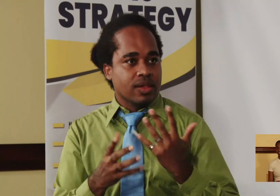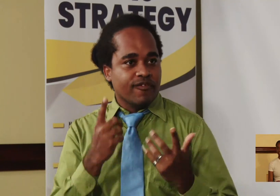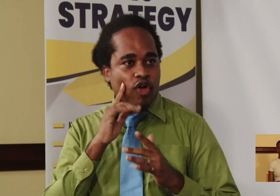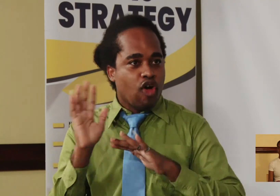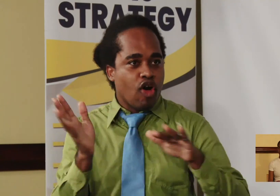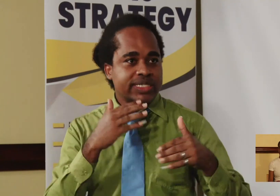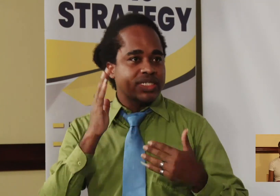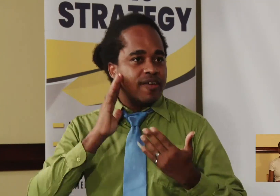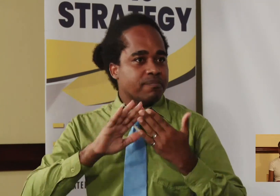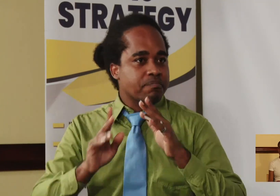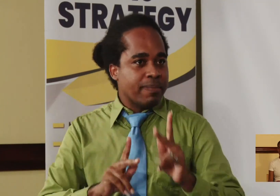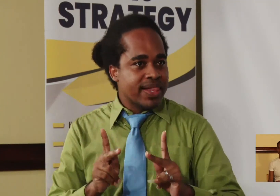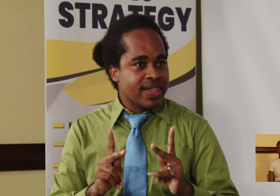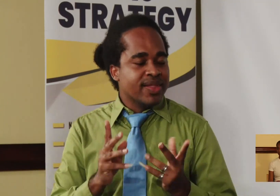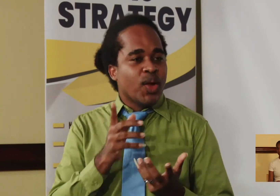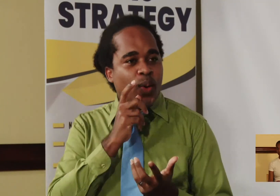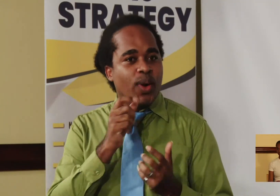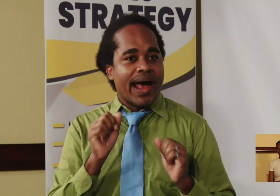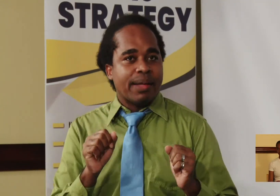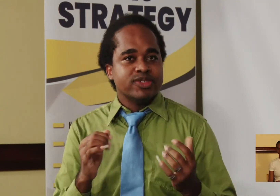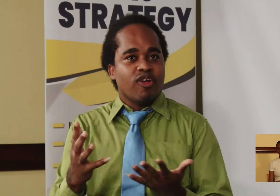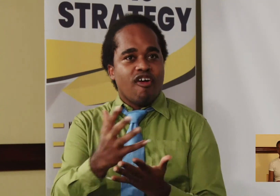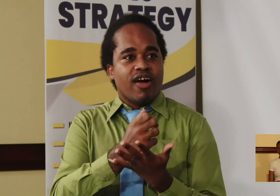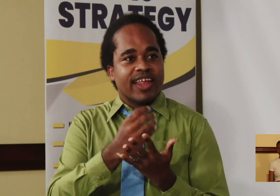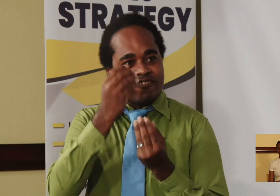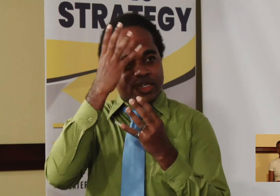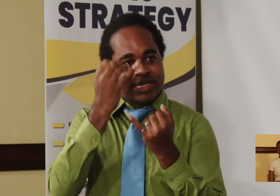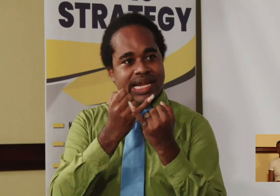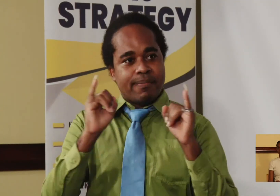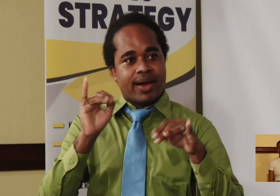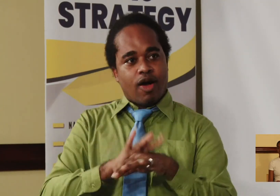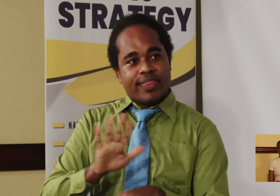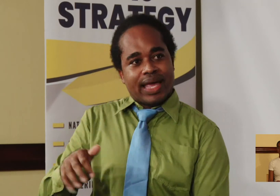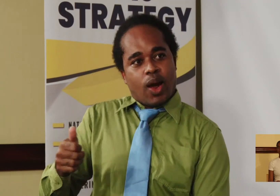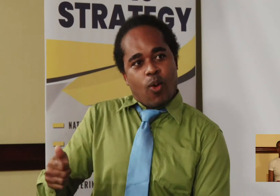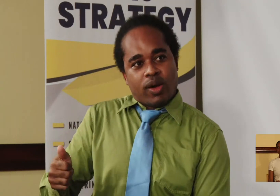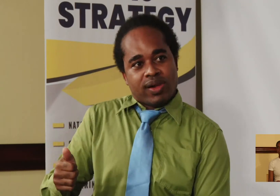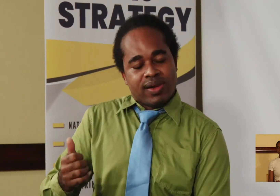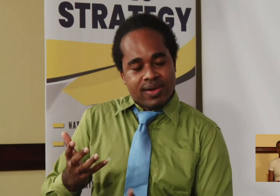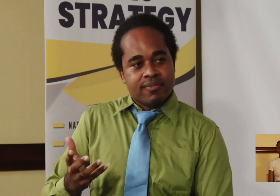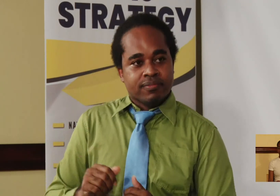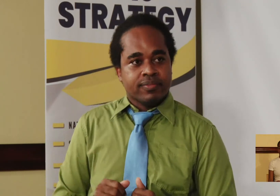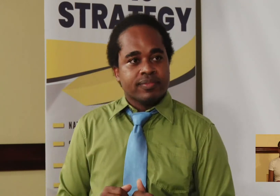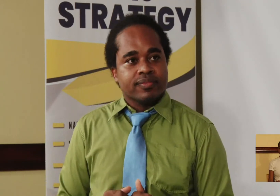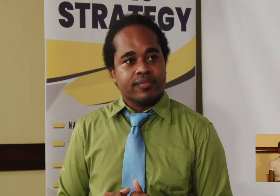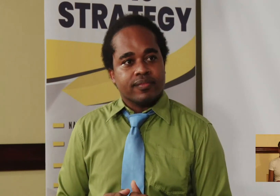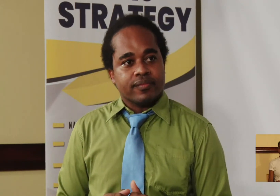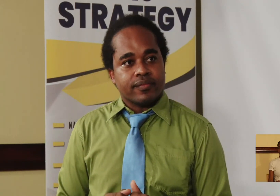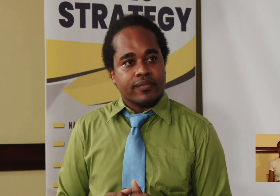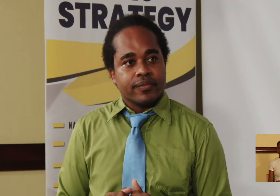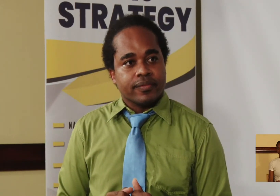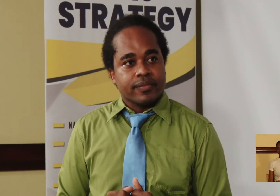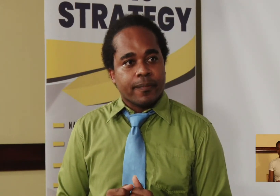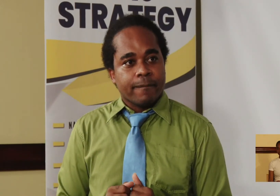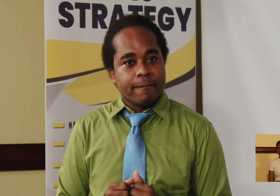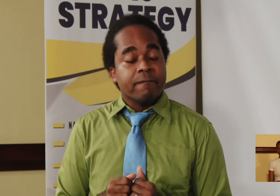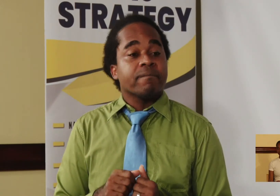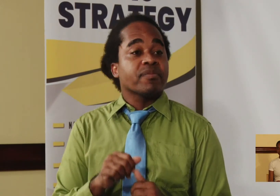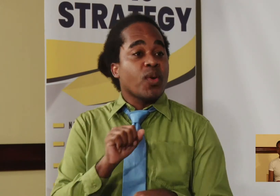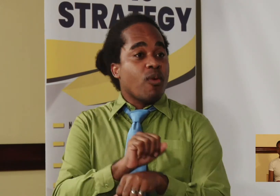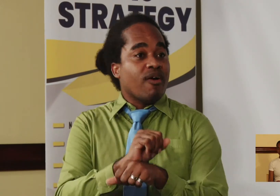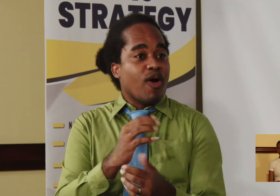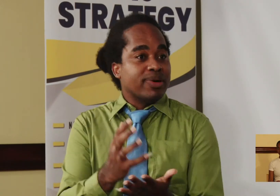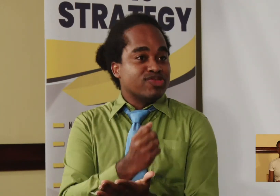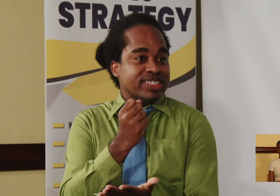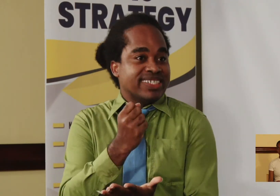Information and communication access for all members of the deaf community. You know, getting information on their own independently.